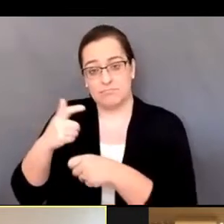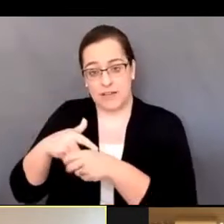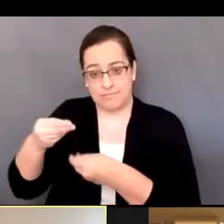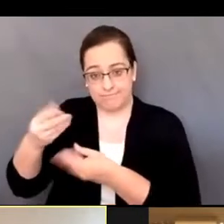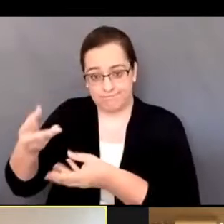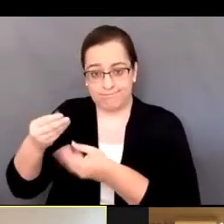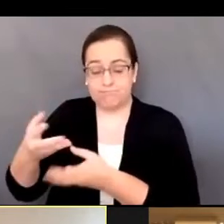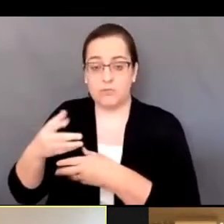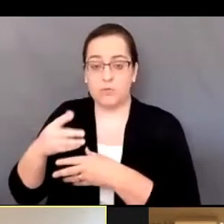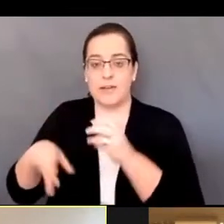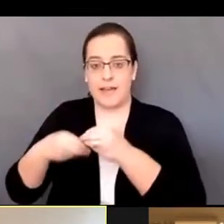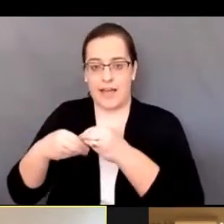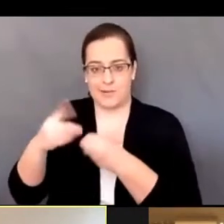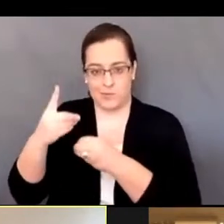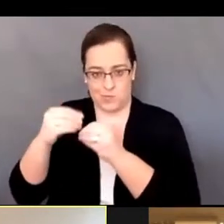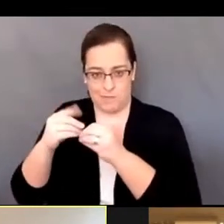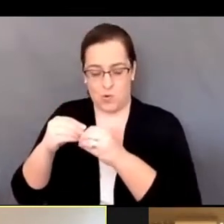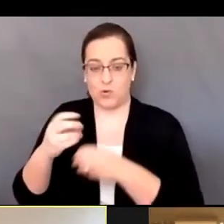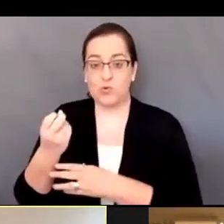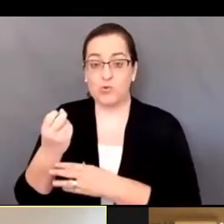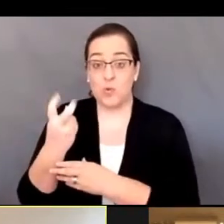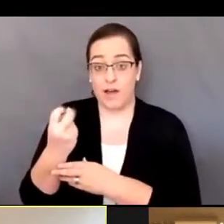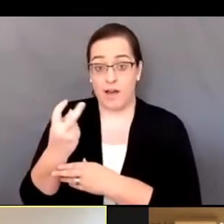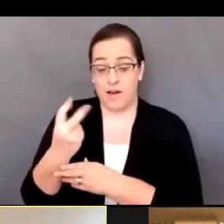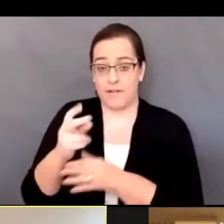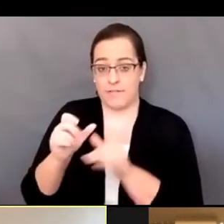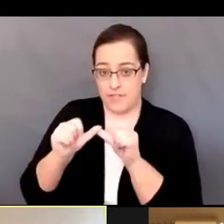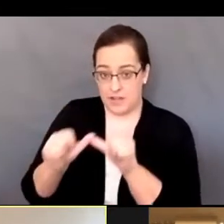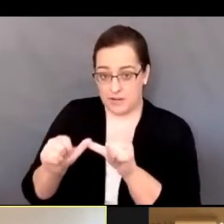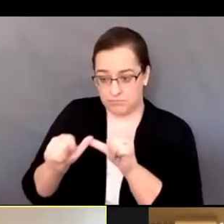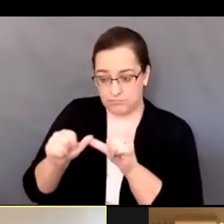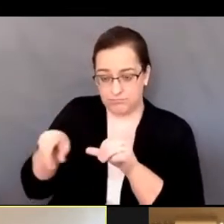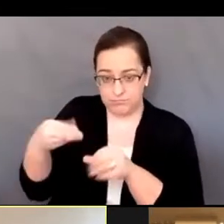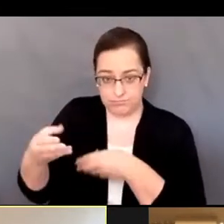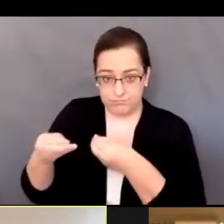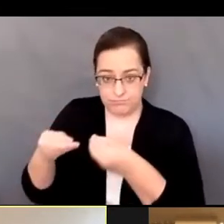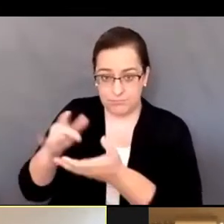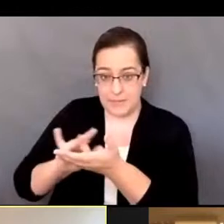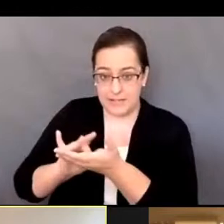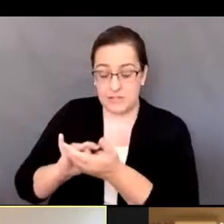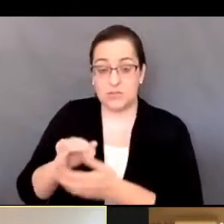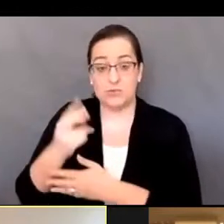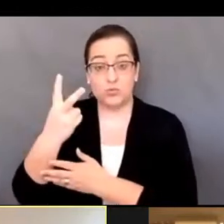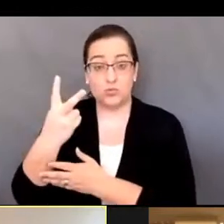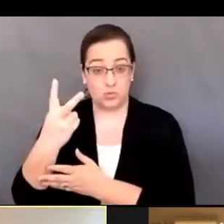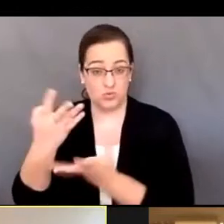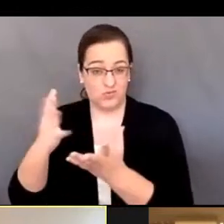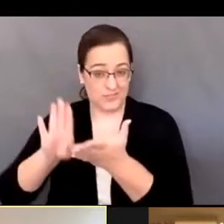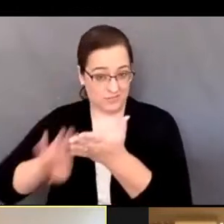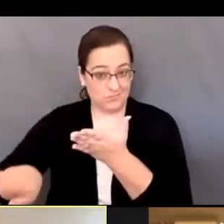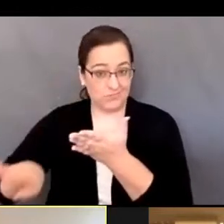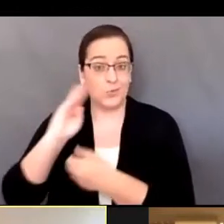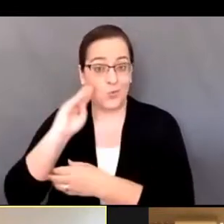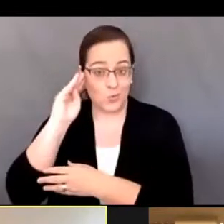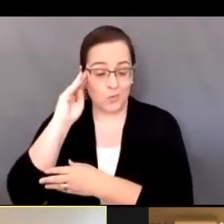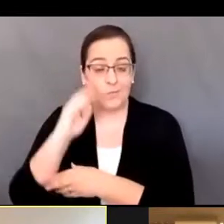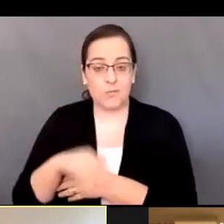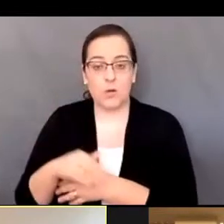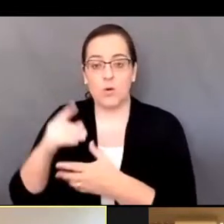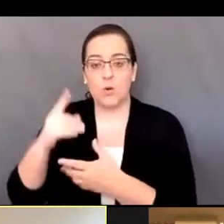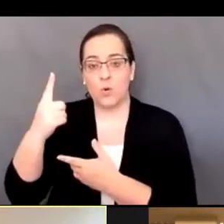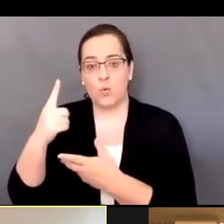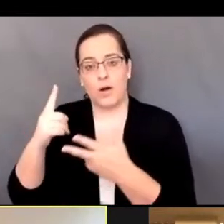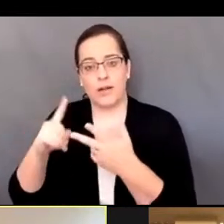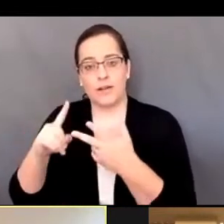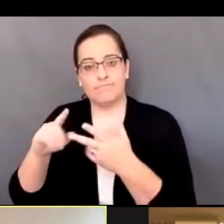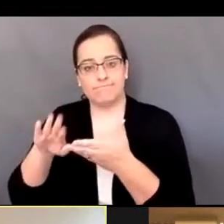1 more this morning. There are 12 that are ongoing right now in the hospital. There have been 2 discharges to home, and there's been 1 associated